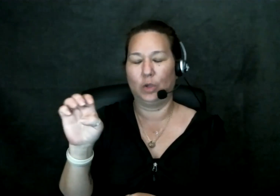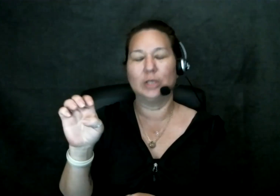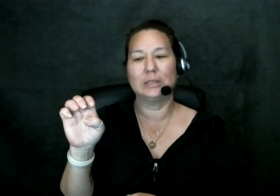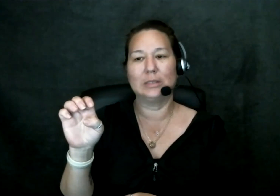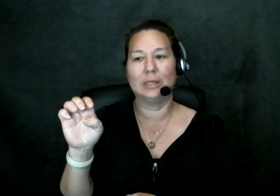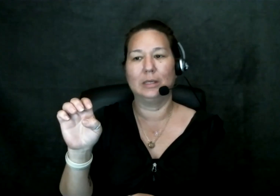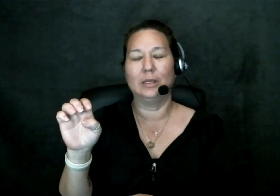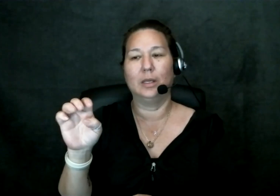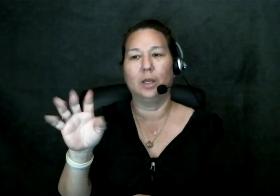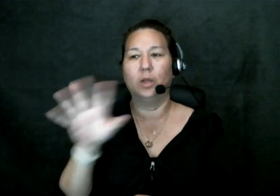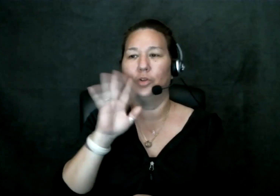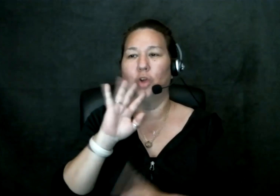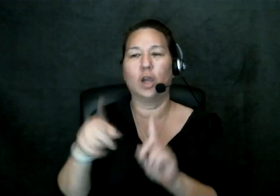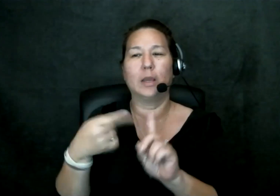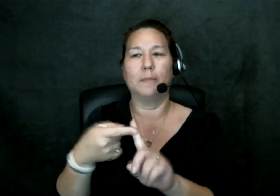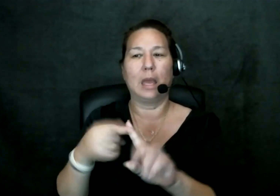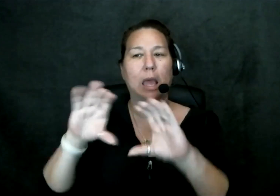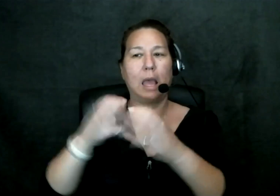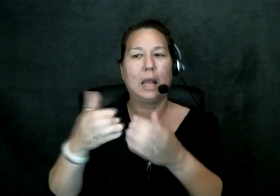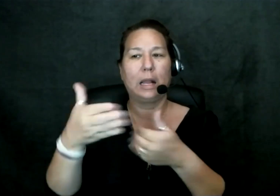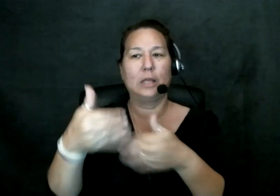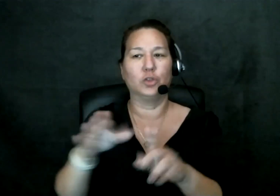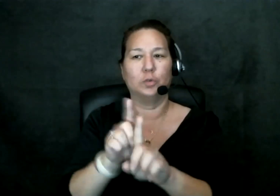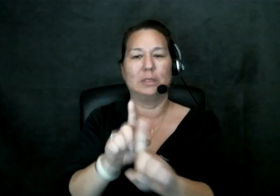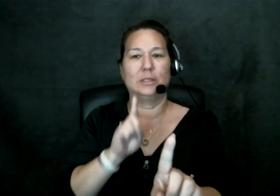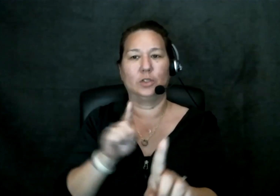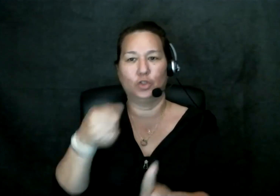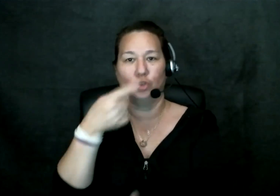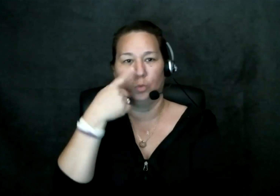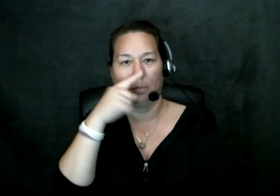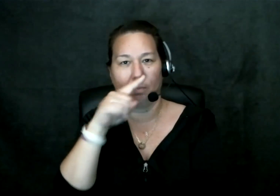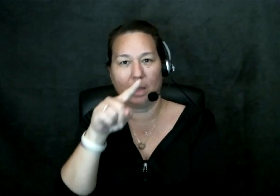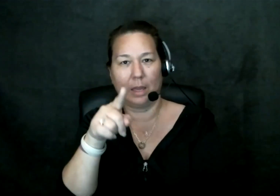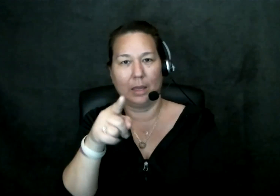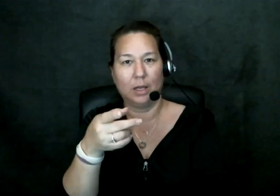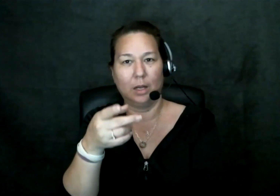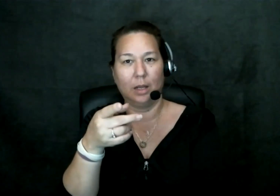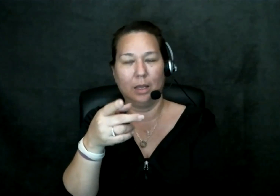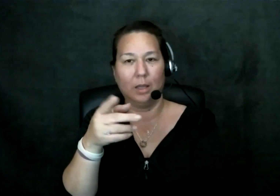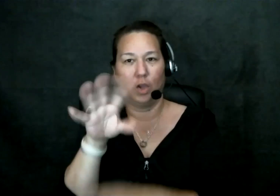around classroom distancing requirements. Lisa, can you turn on your camera so we can see you?